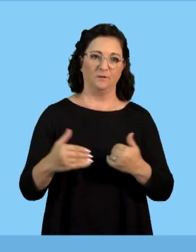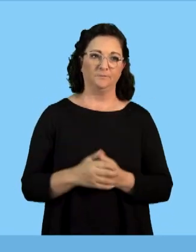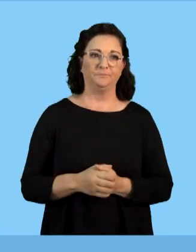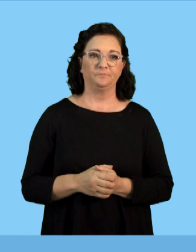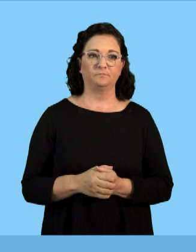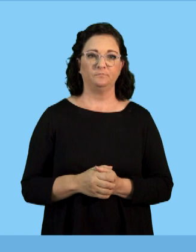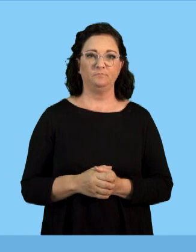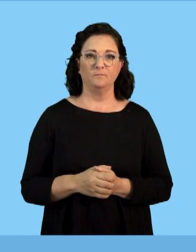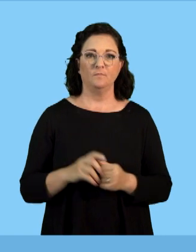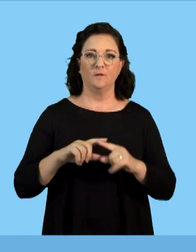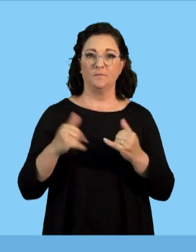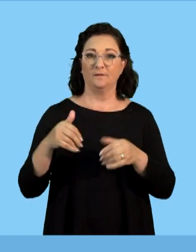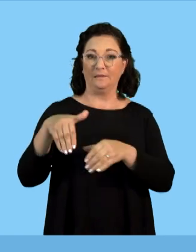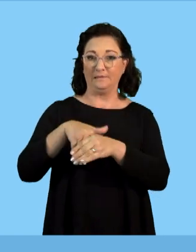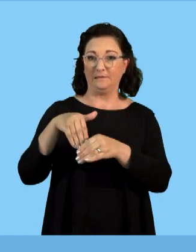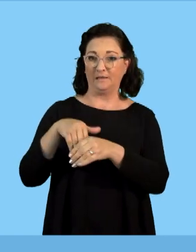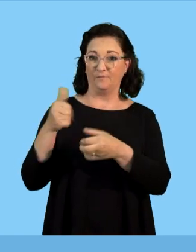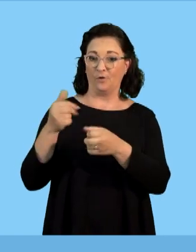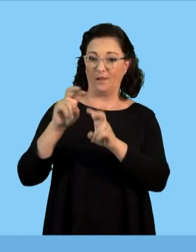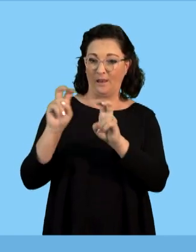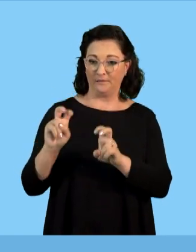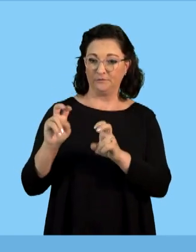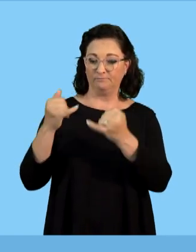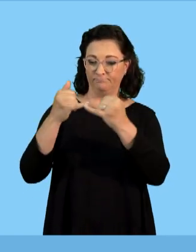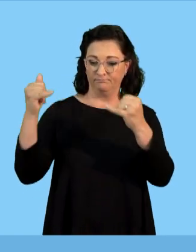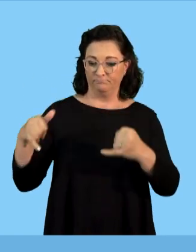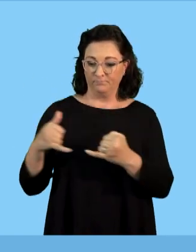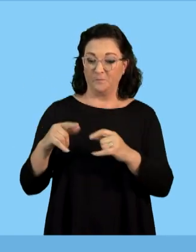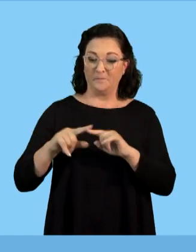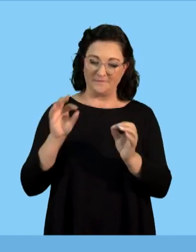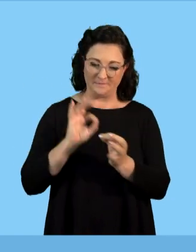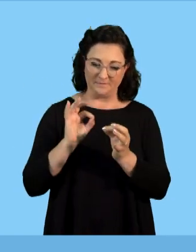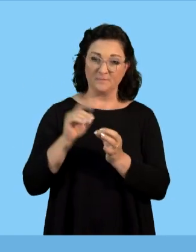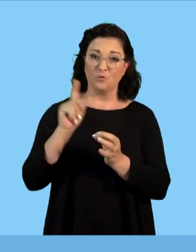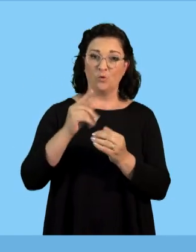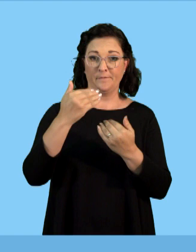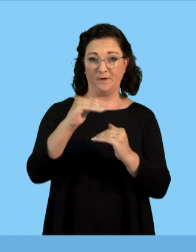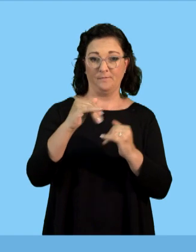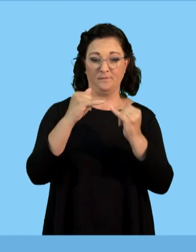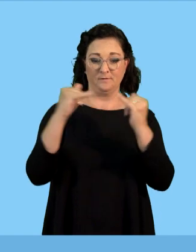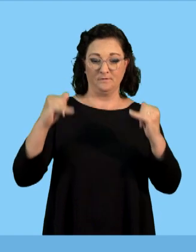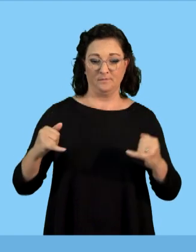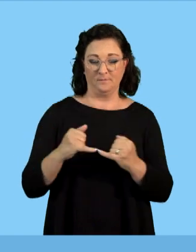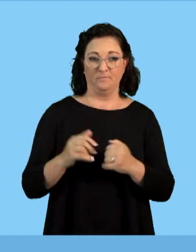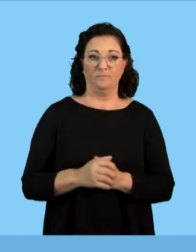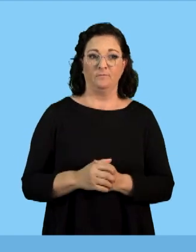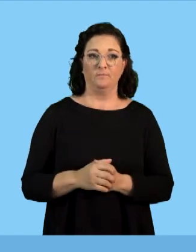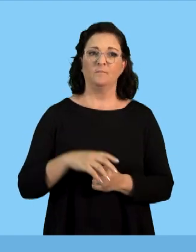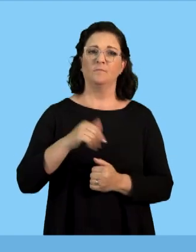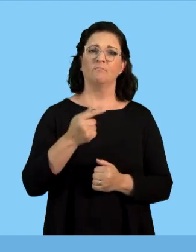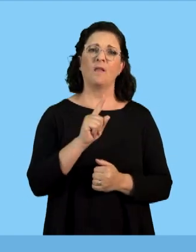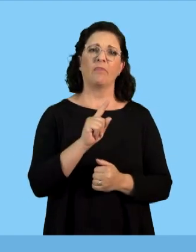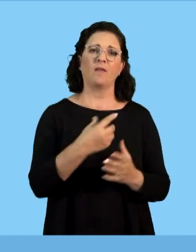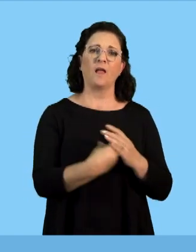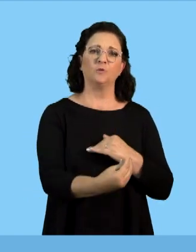start by looking at the components of an electric circuit and then specifically the parallel circuit. And then lastly, we're going to be looking at